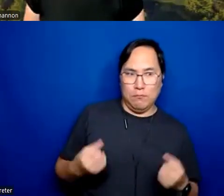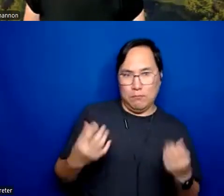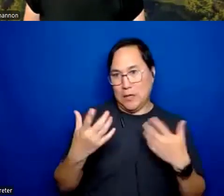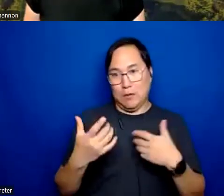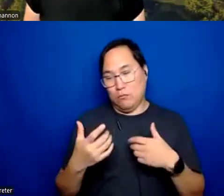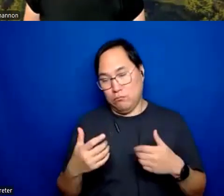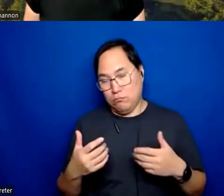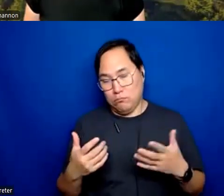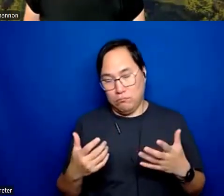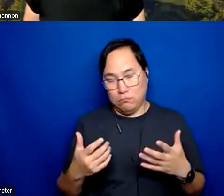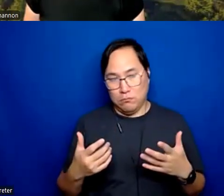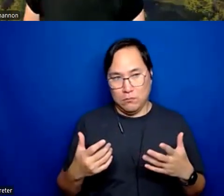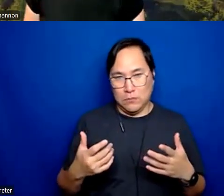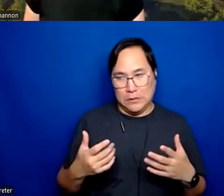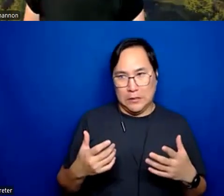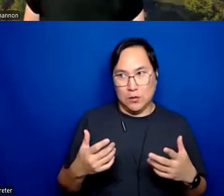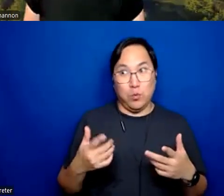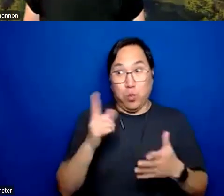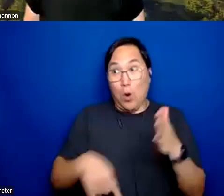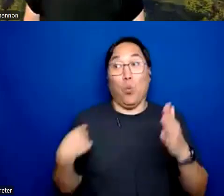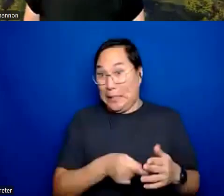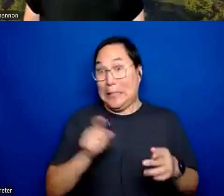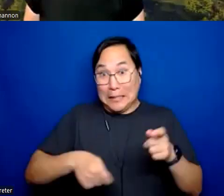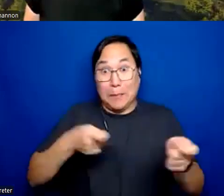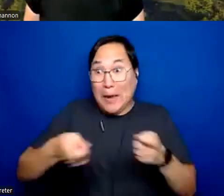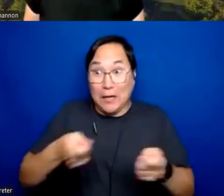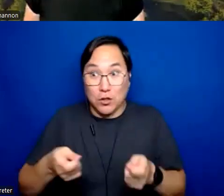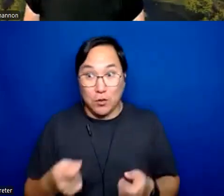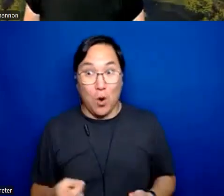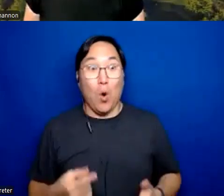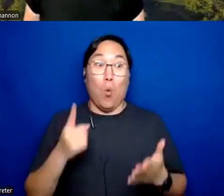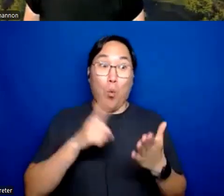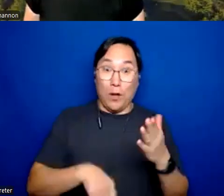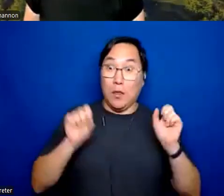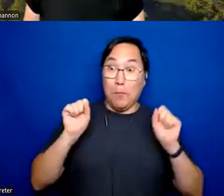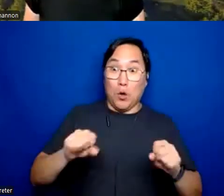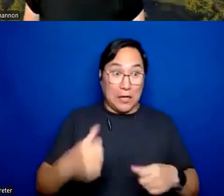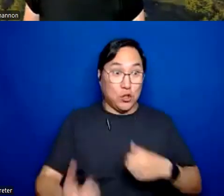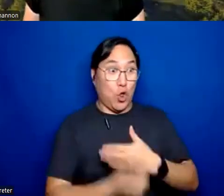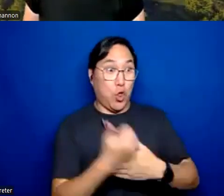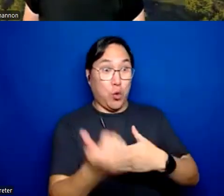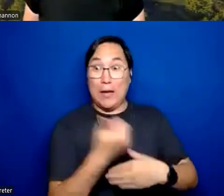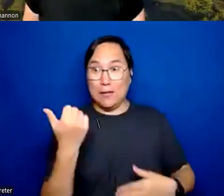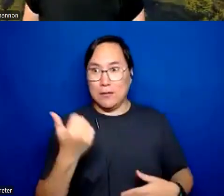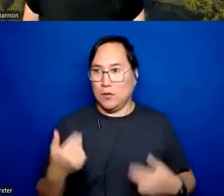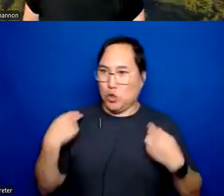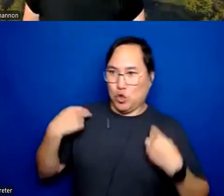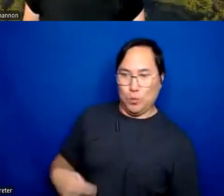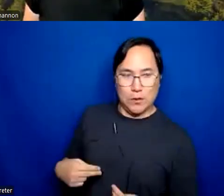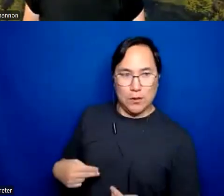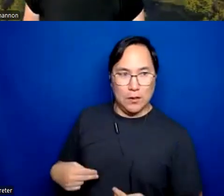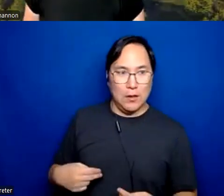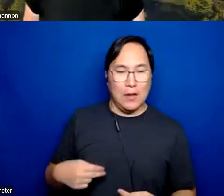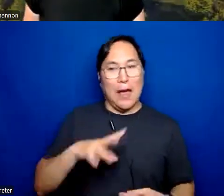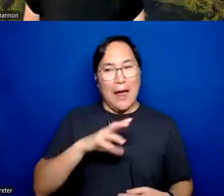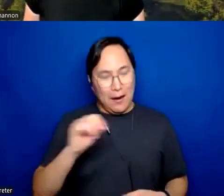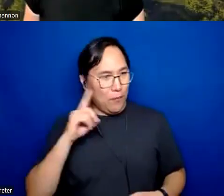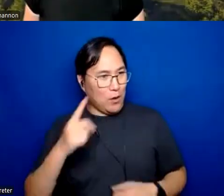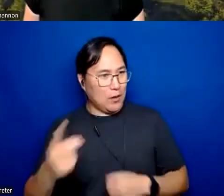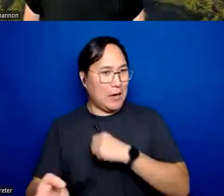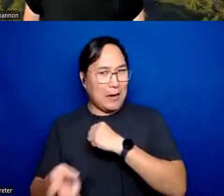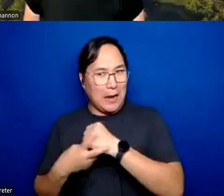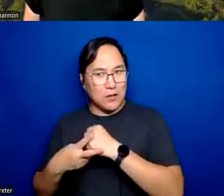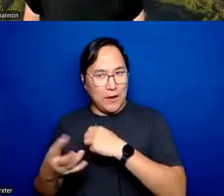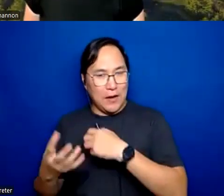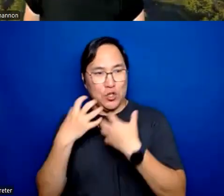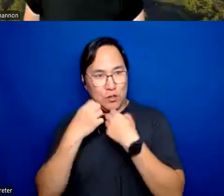the biggest things that need to be managed, one of the biggest potential threats to ecosystems, and they're also a conservation asset. And